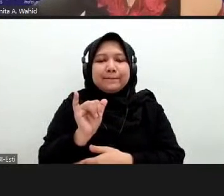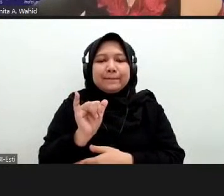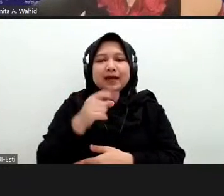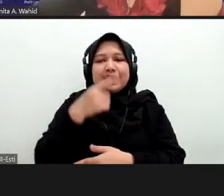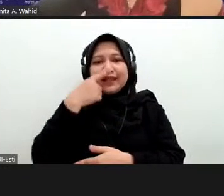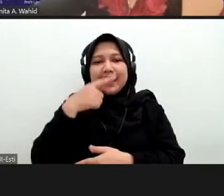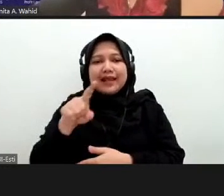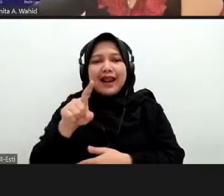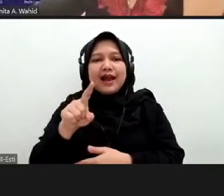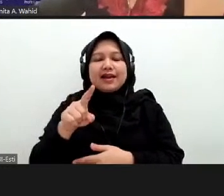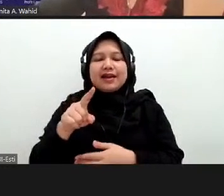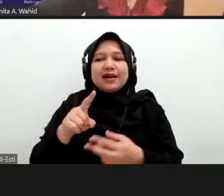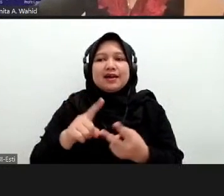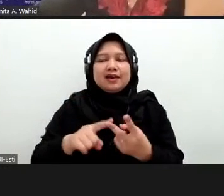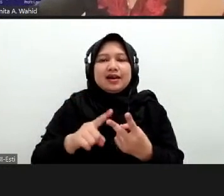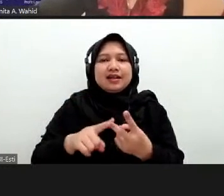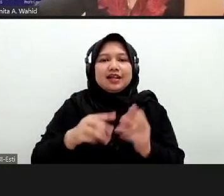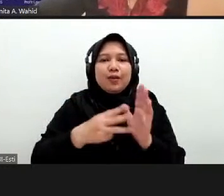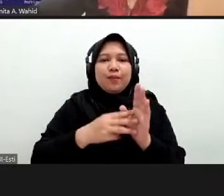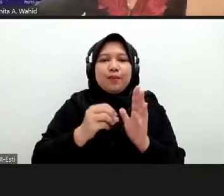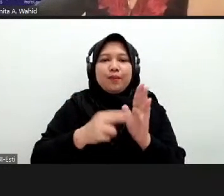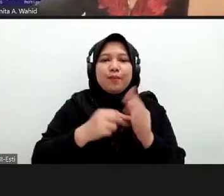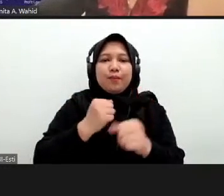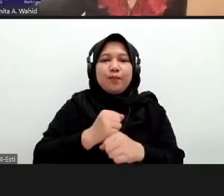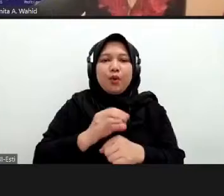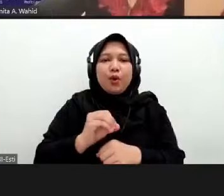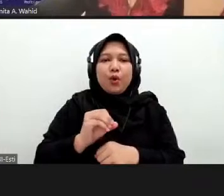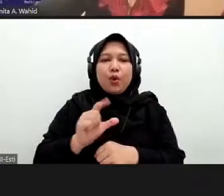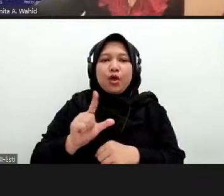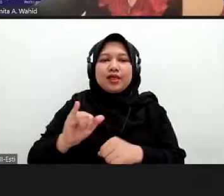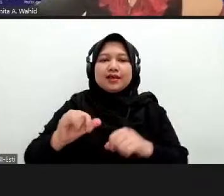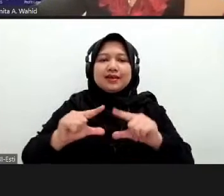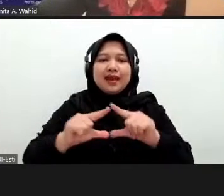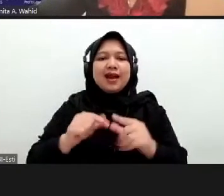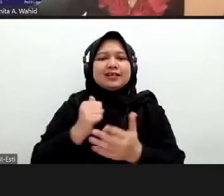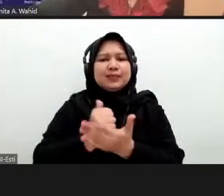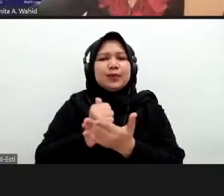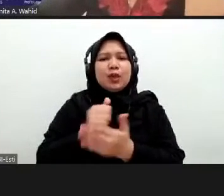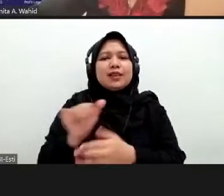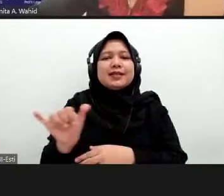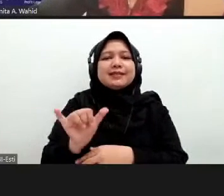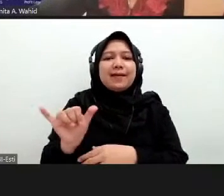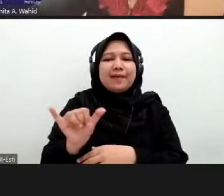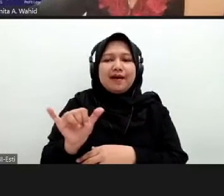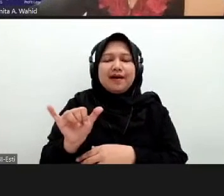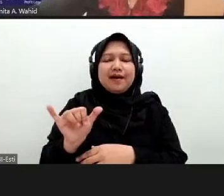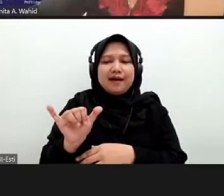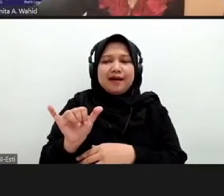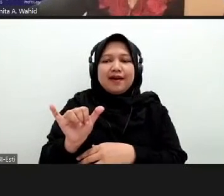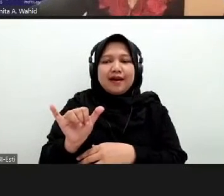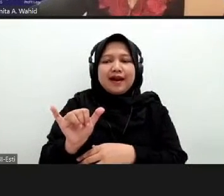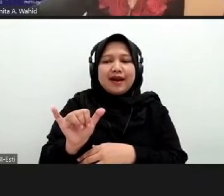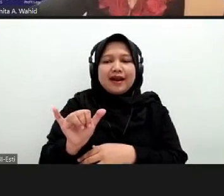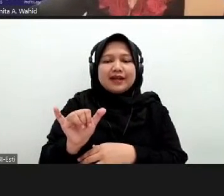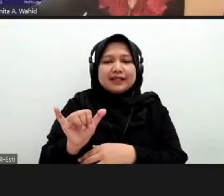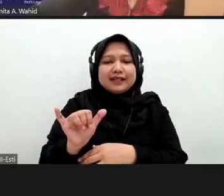example, Thailand and then Mongolian is the similar. So we could learn from